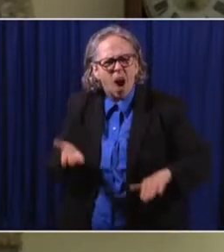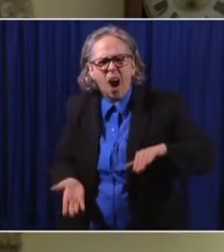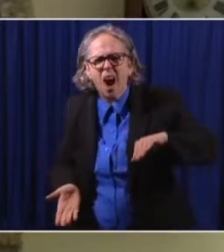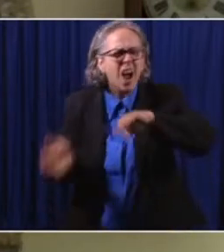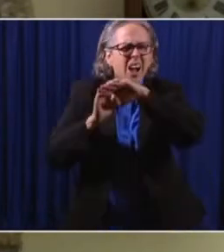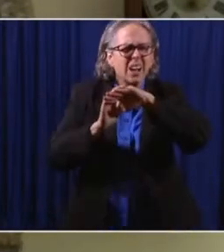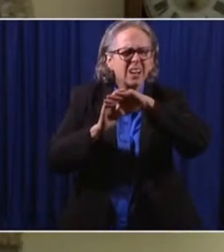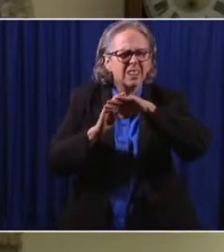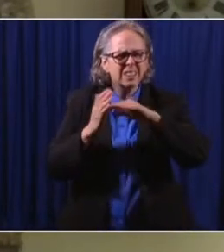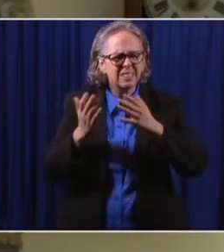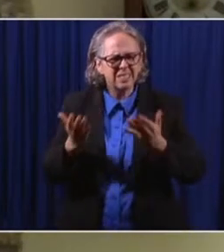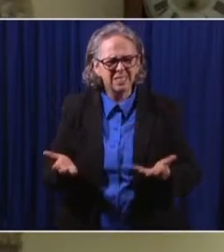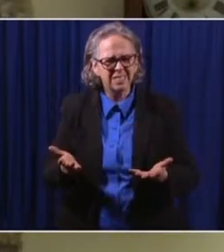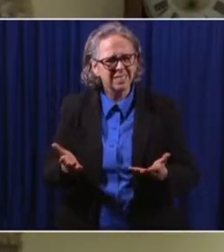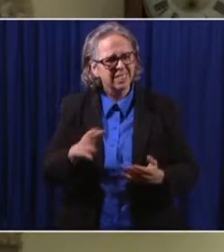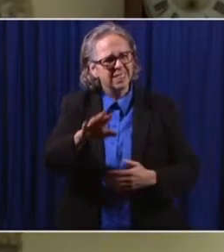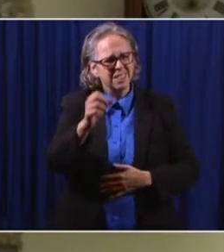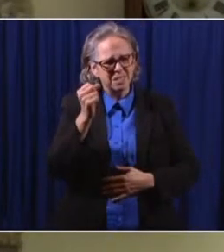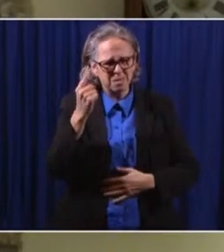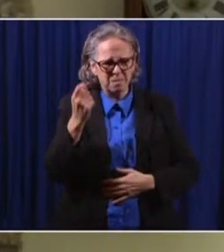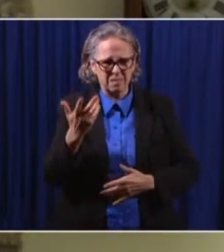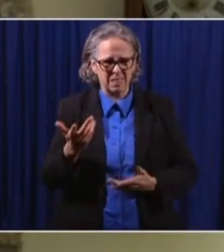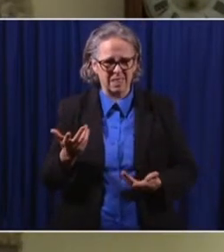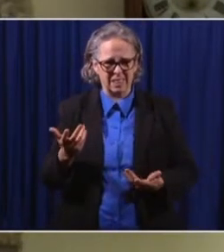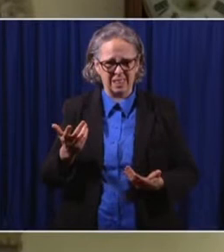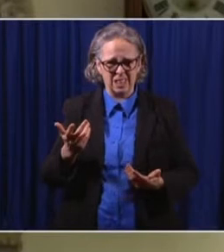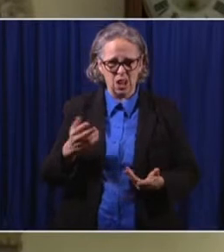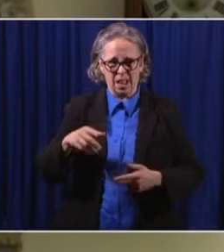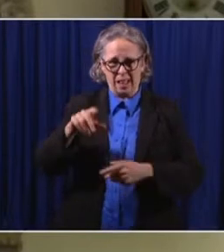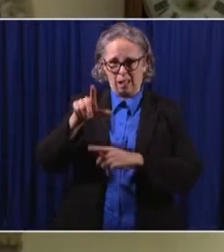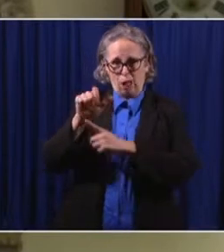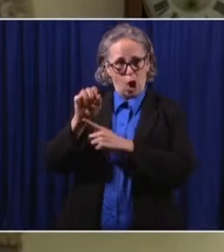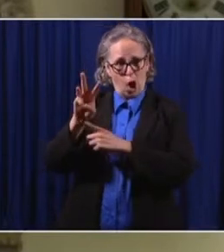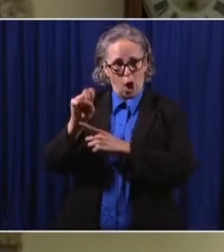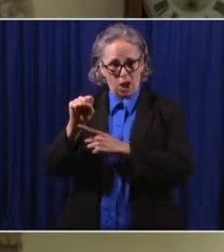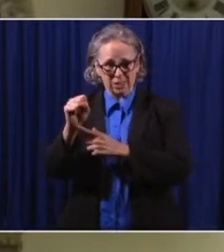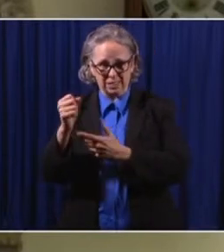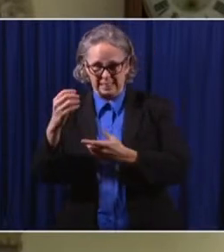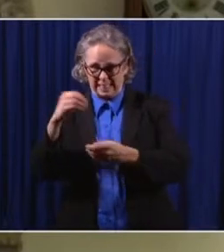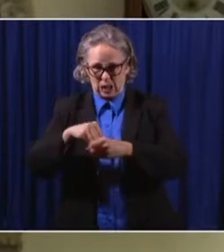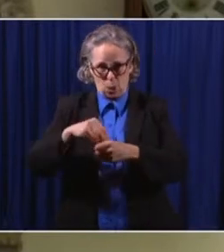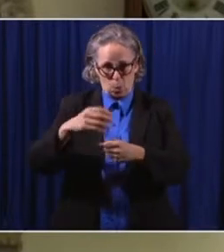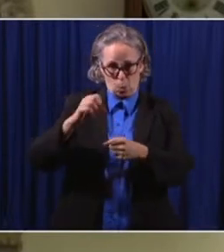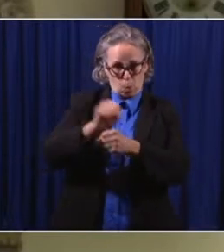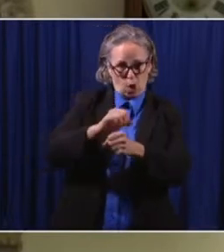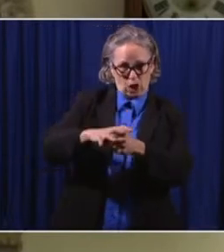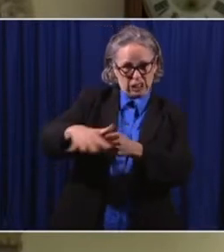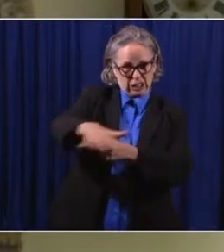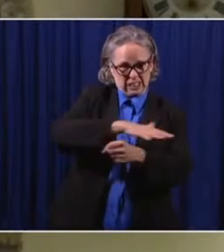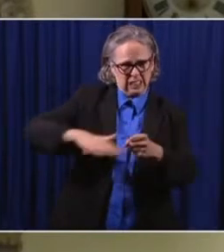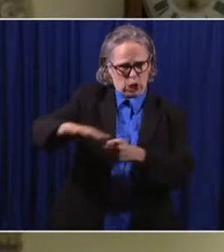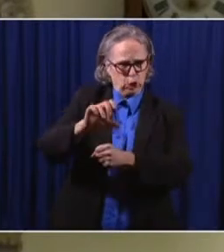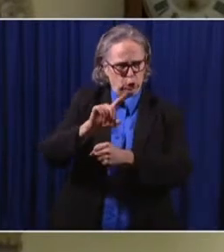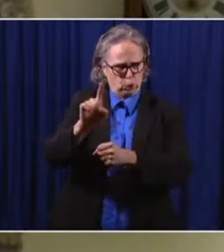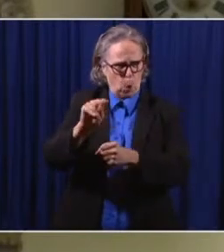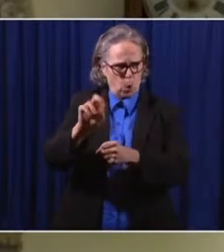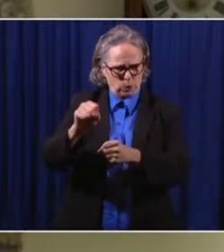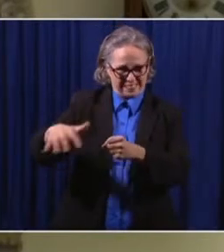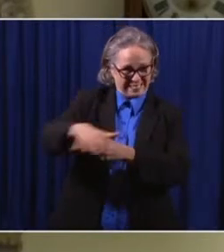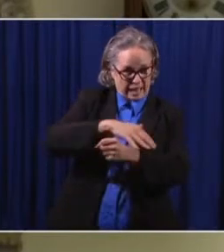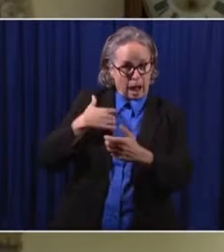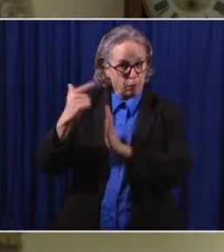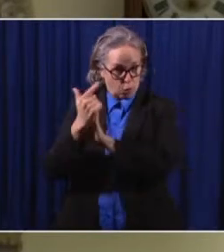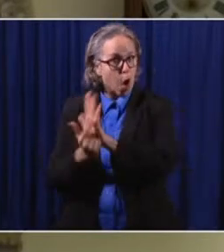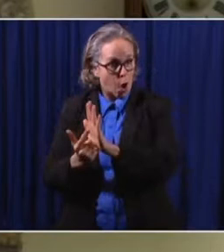traffic laws can be a challenge in work zones, the Ohio State Highway Patrol Aviation Team which already conducts speed checks from the air, will